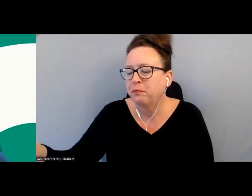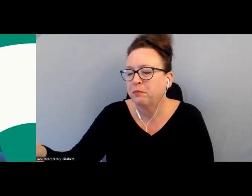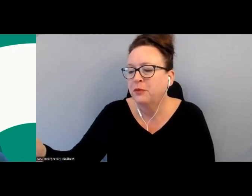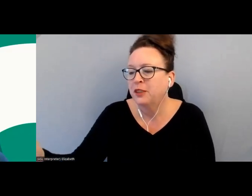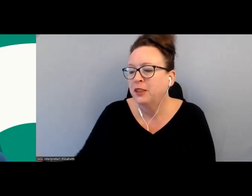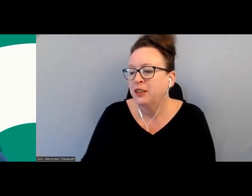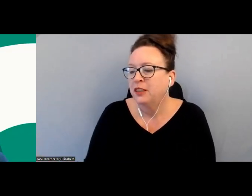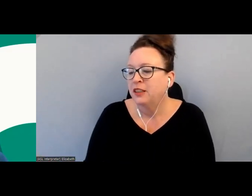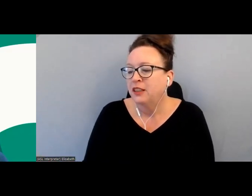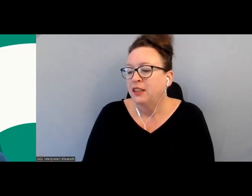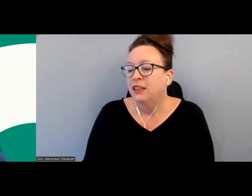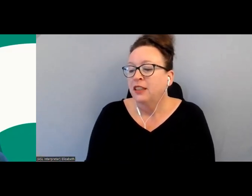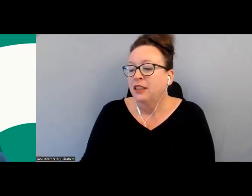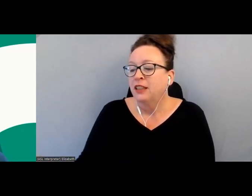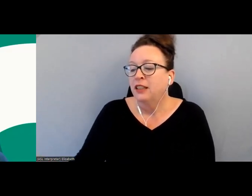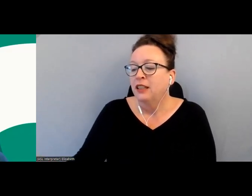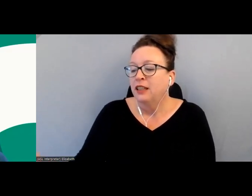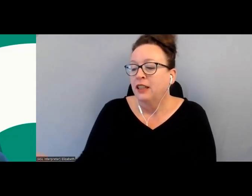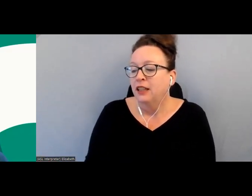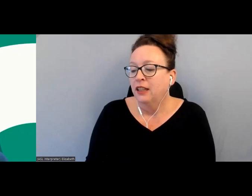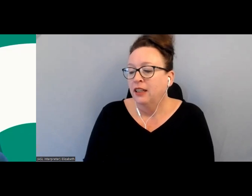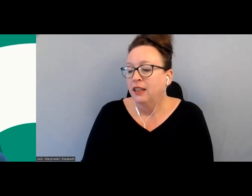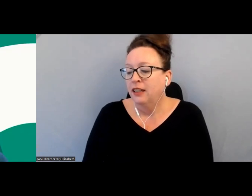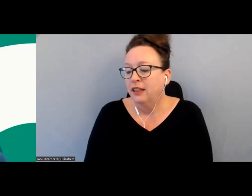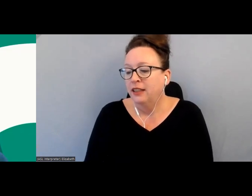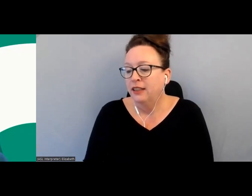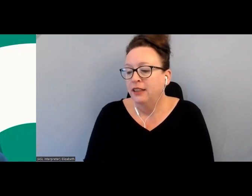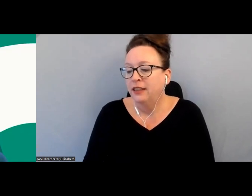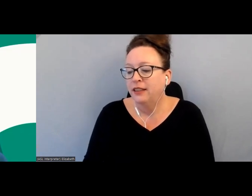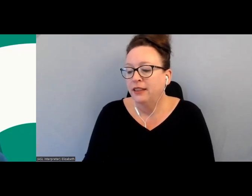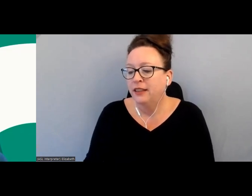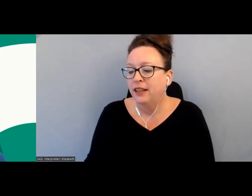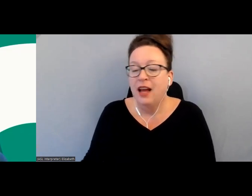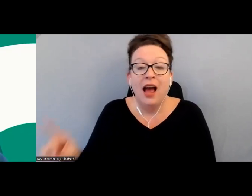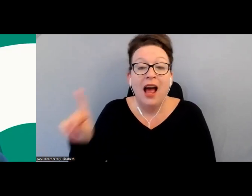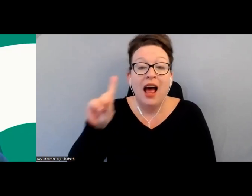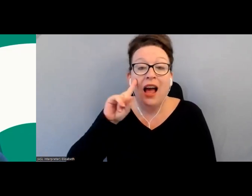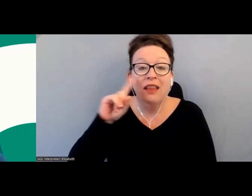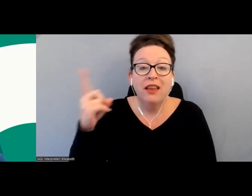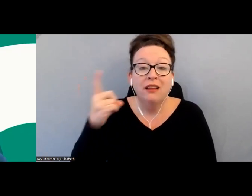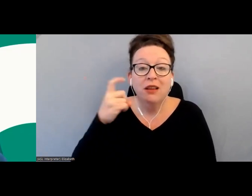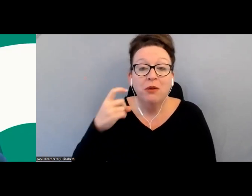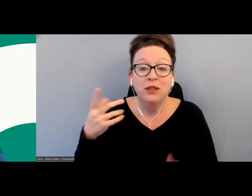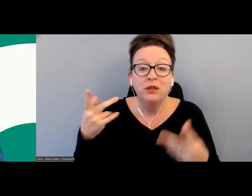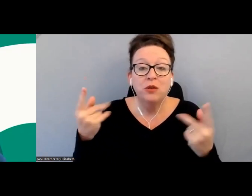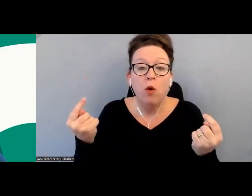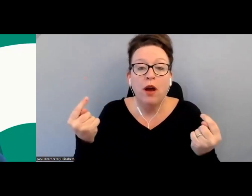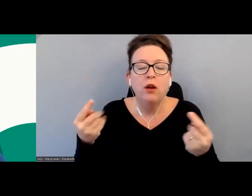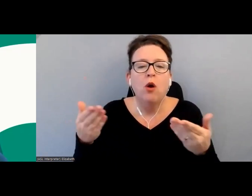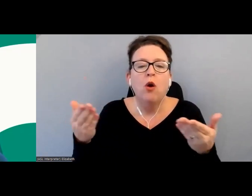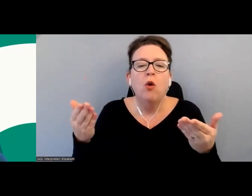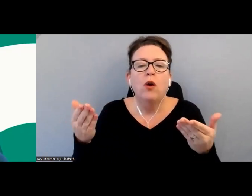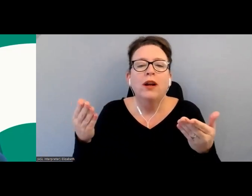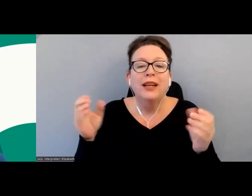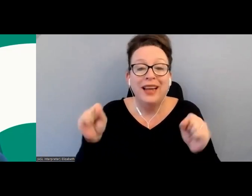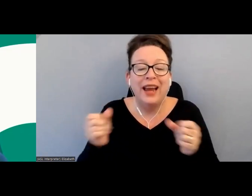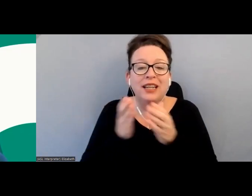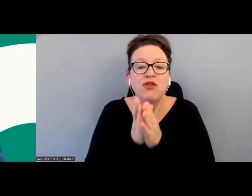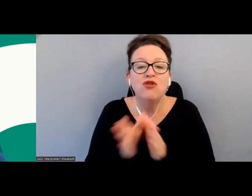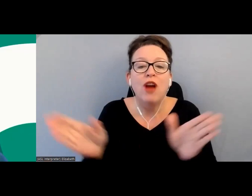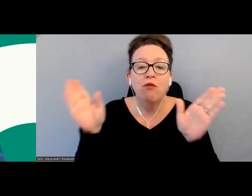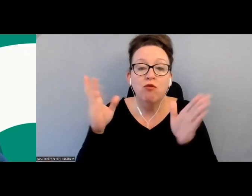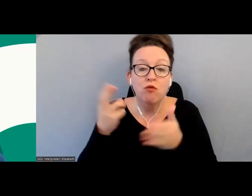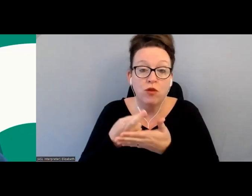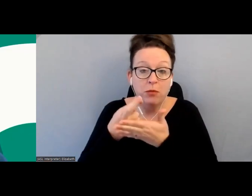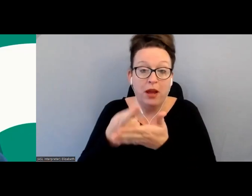I think the question was, can general vocational rehabilitation be available? Yes. If I live out of